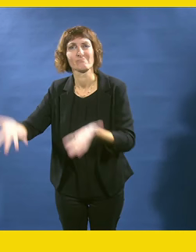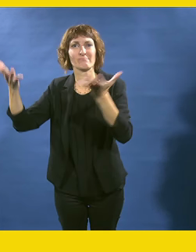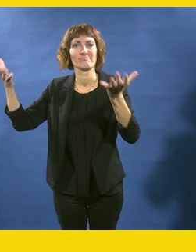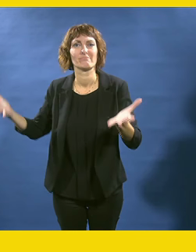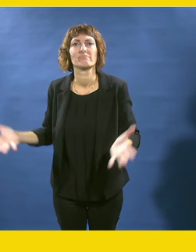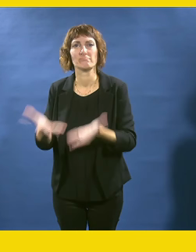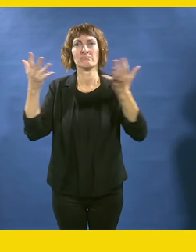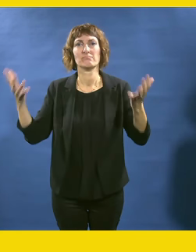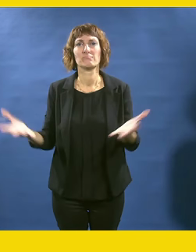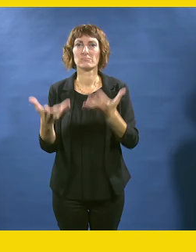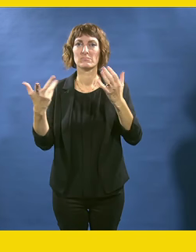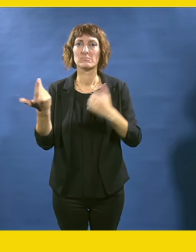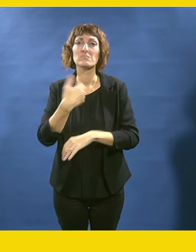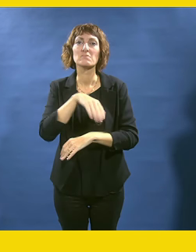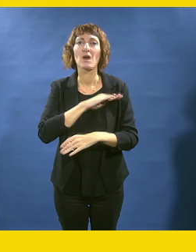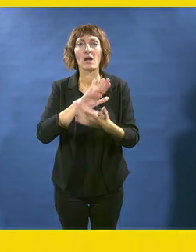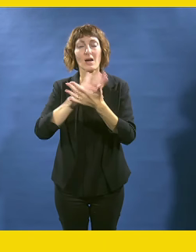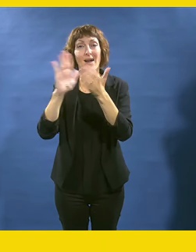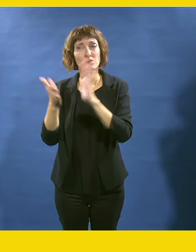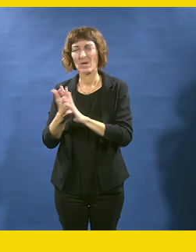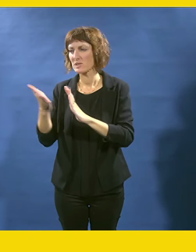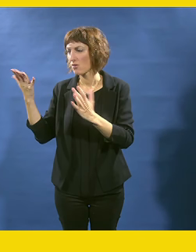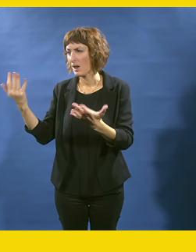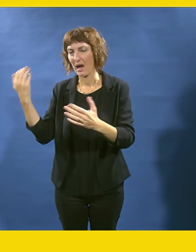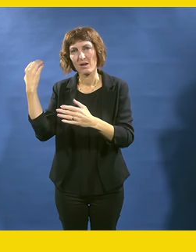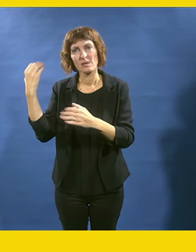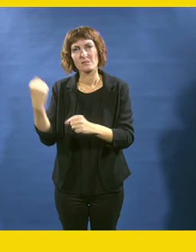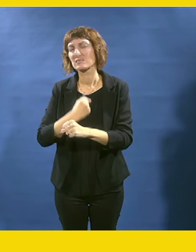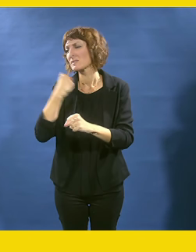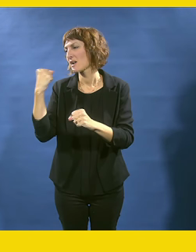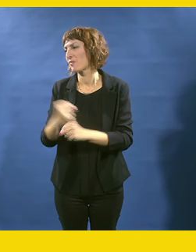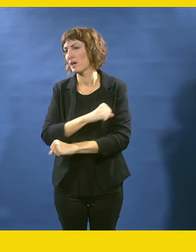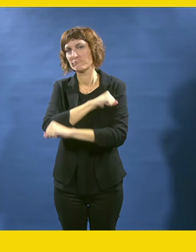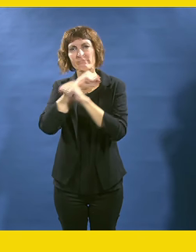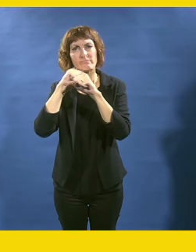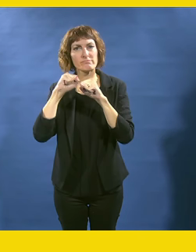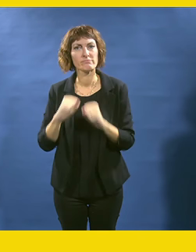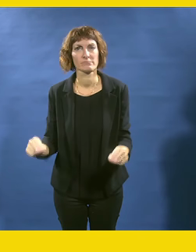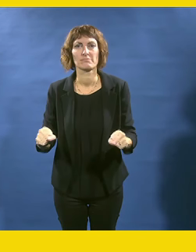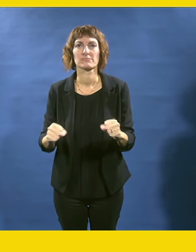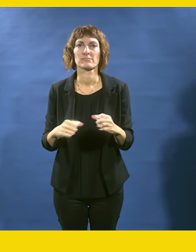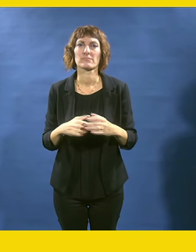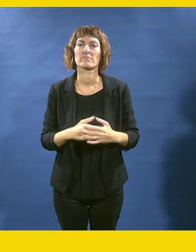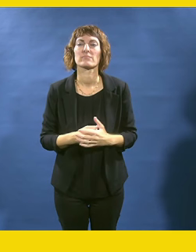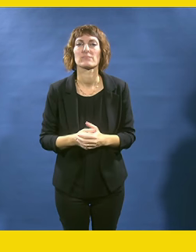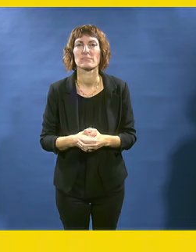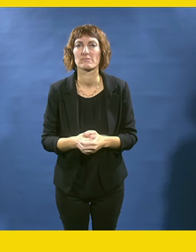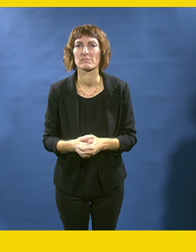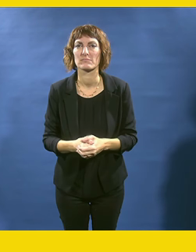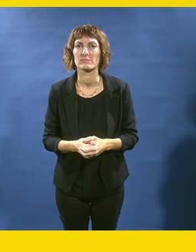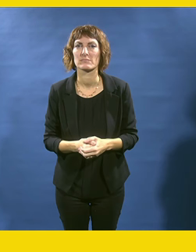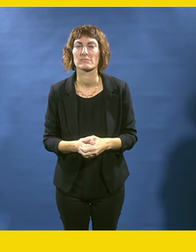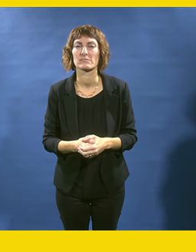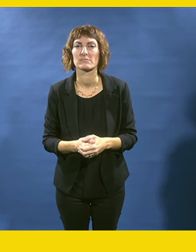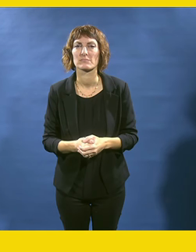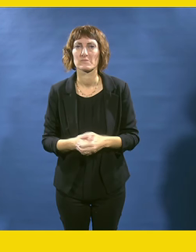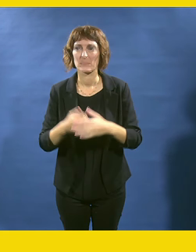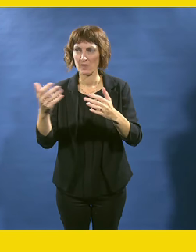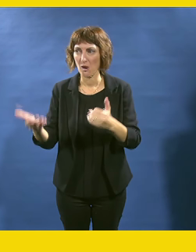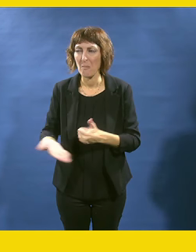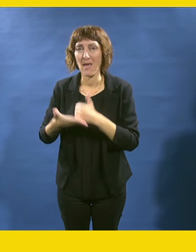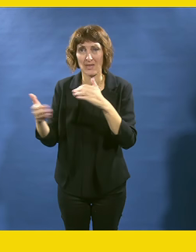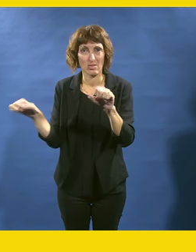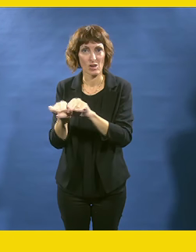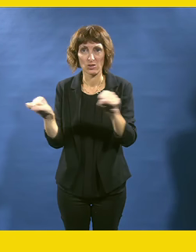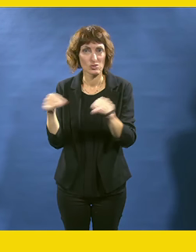Mr. Reza Jaffari, who's really helping and supporting and standing by his sisters. So this is the first